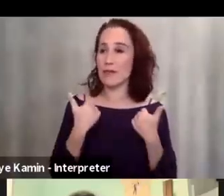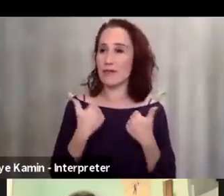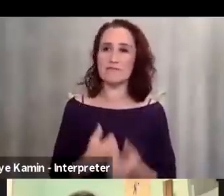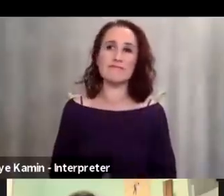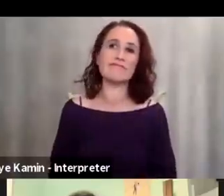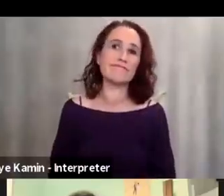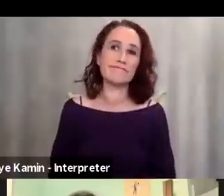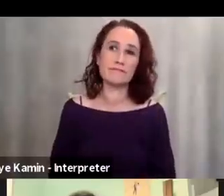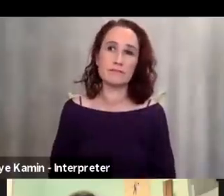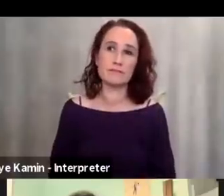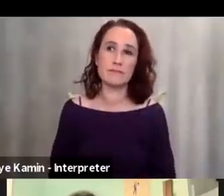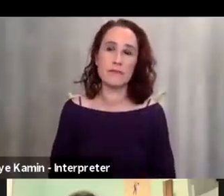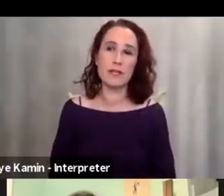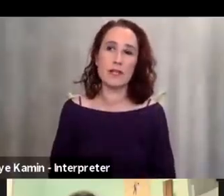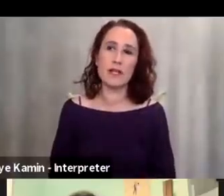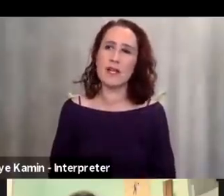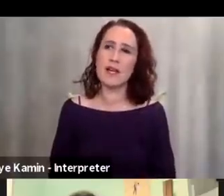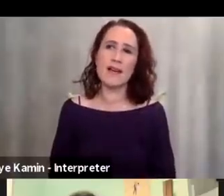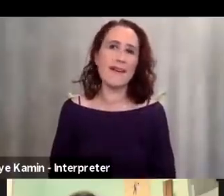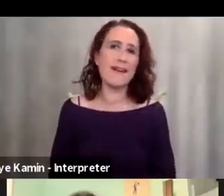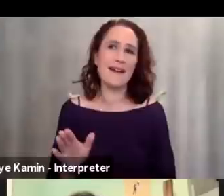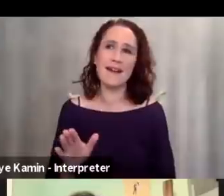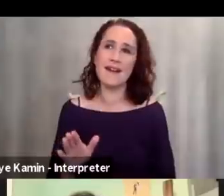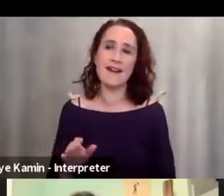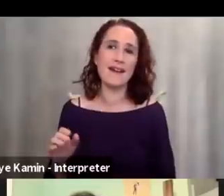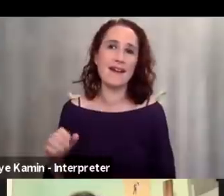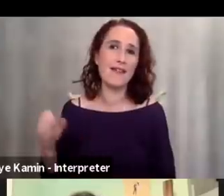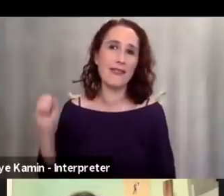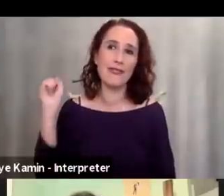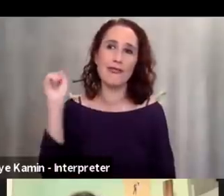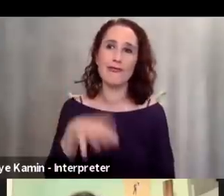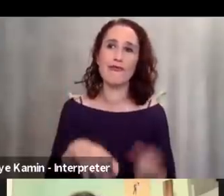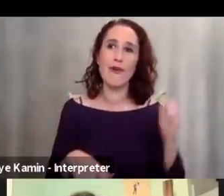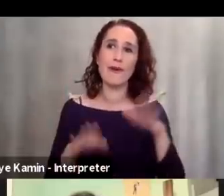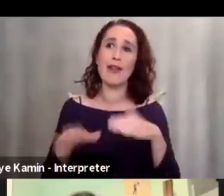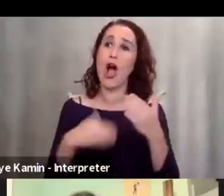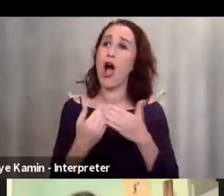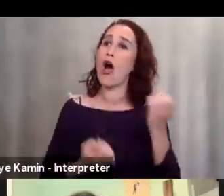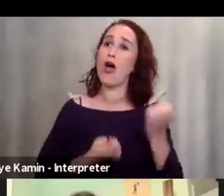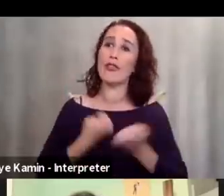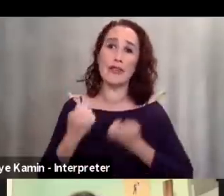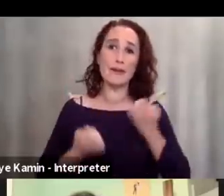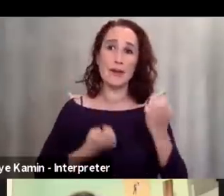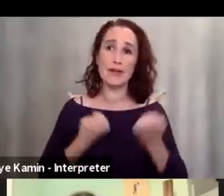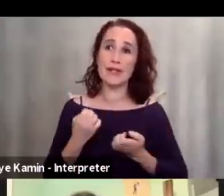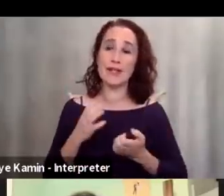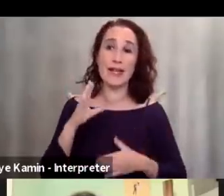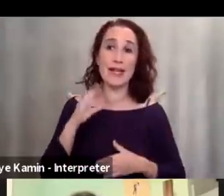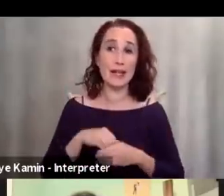I'm a big fan of sort of throwing in all of the emotions of childhood, including the